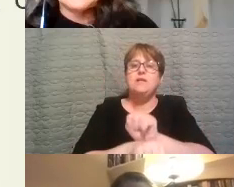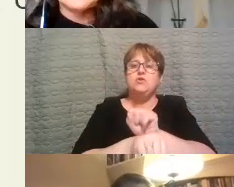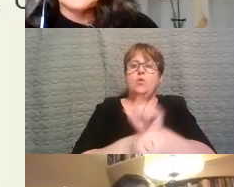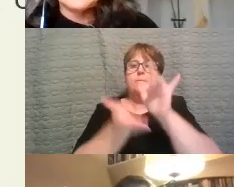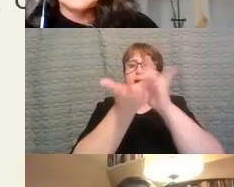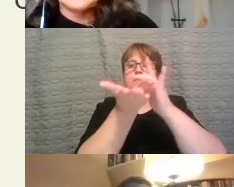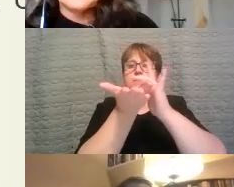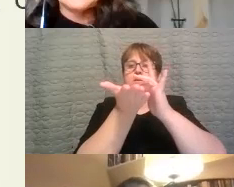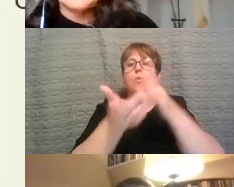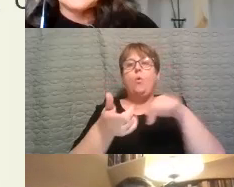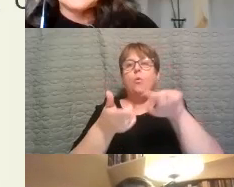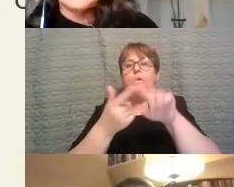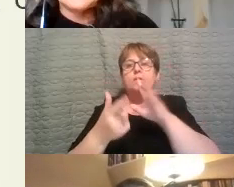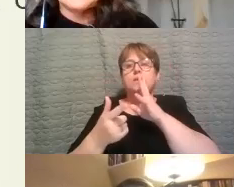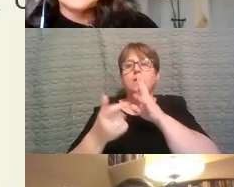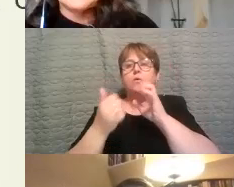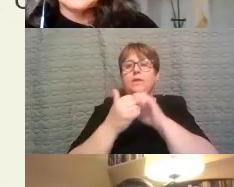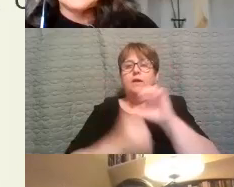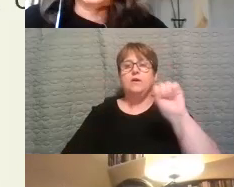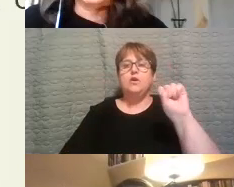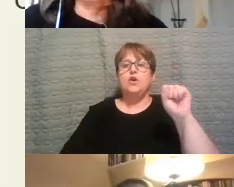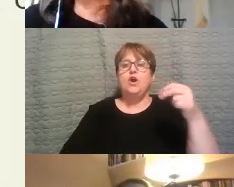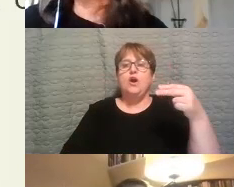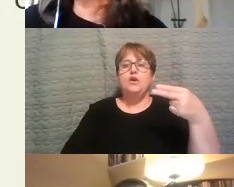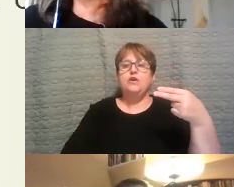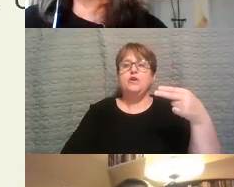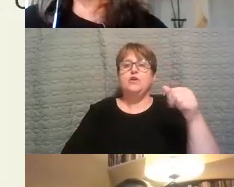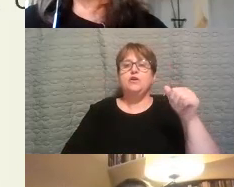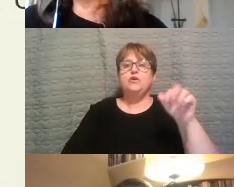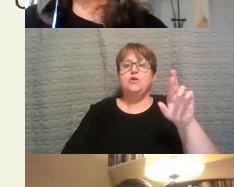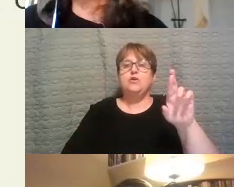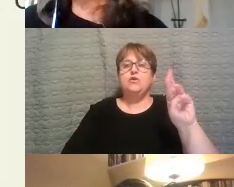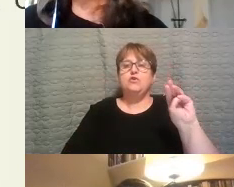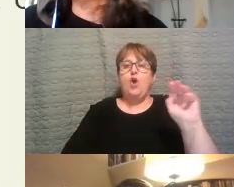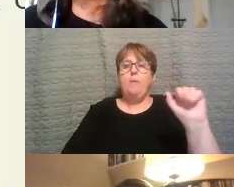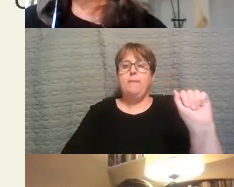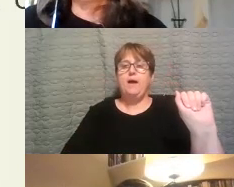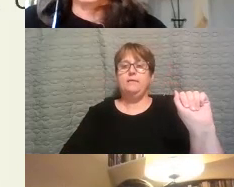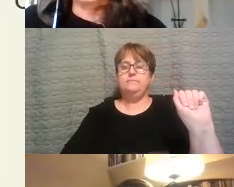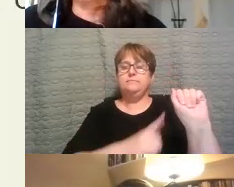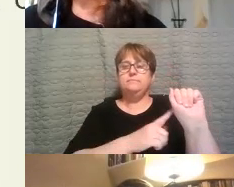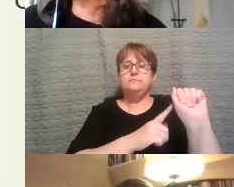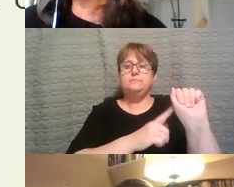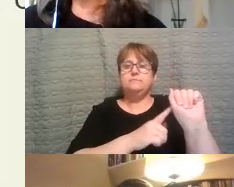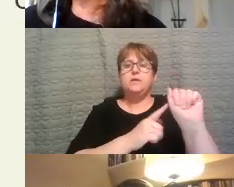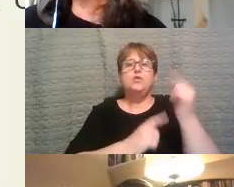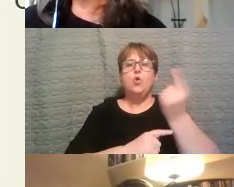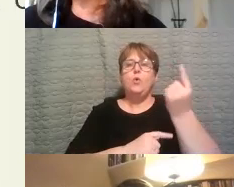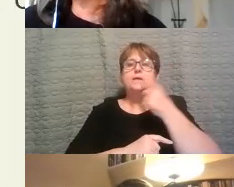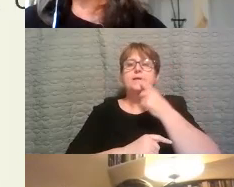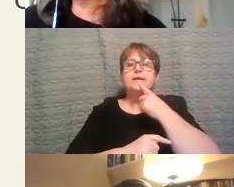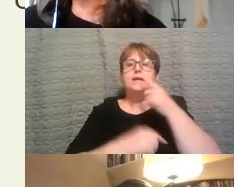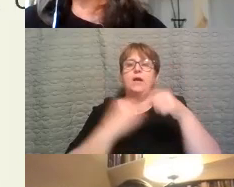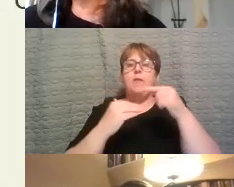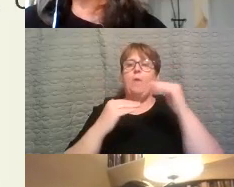like when you talk with a shaman, they they are always talking about the balance